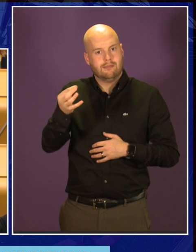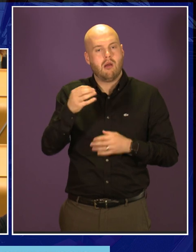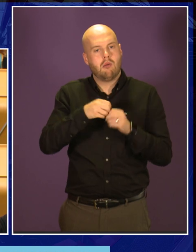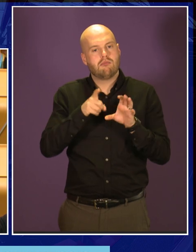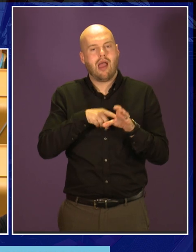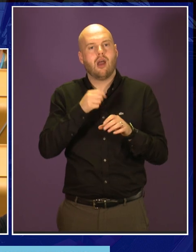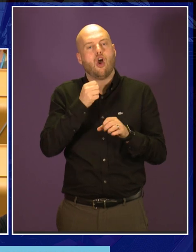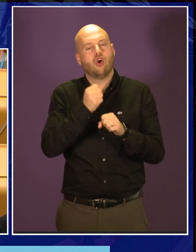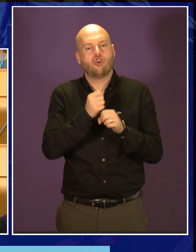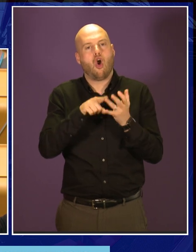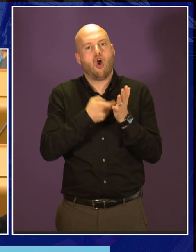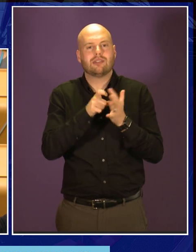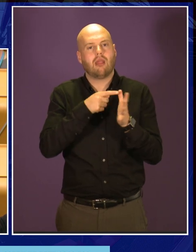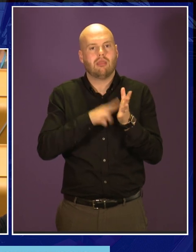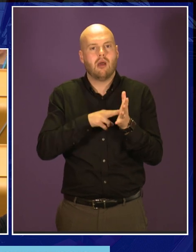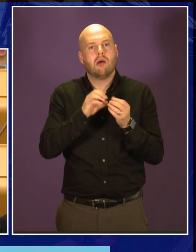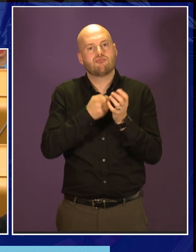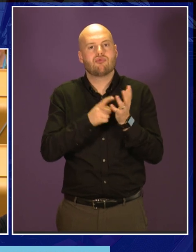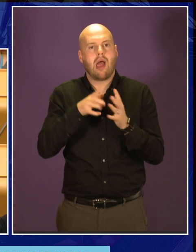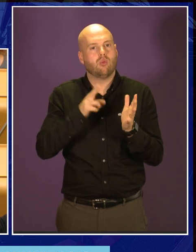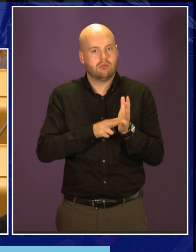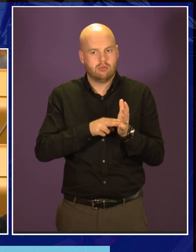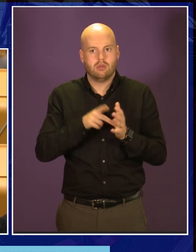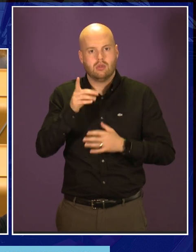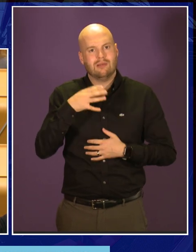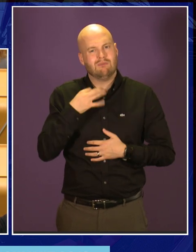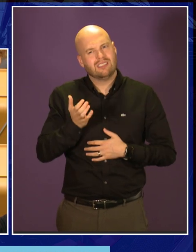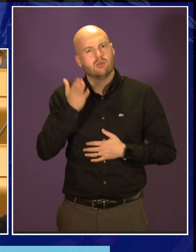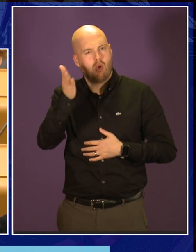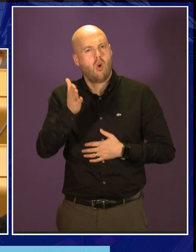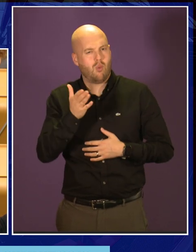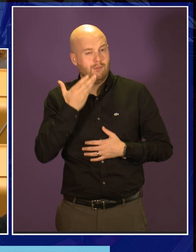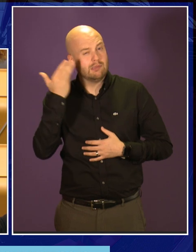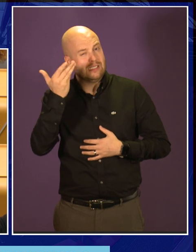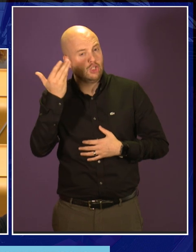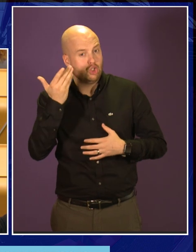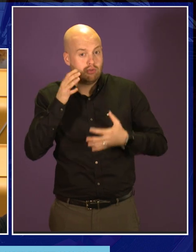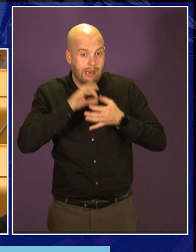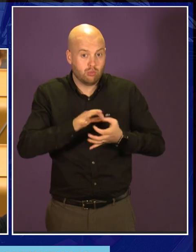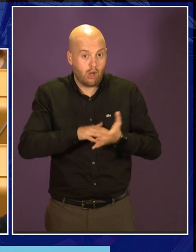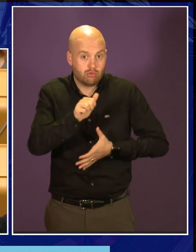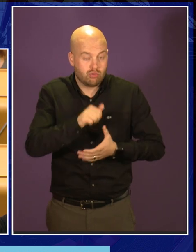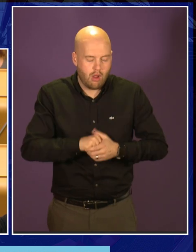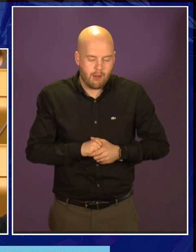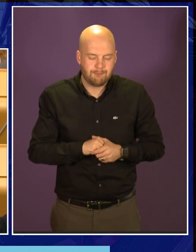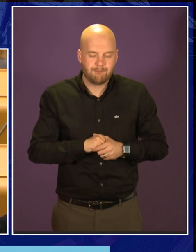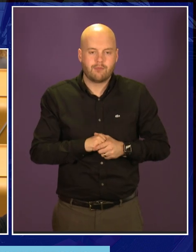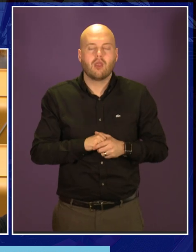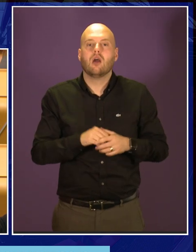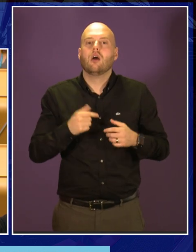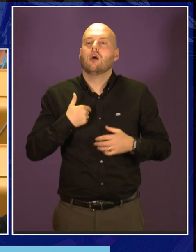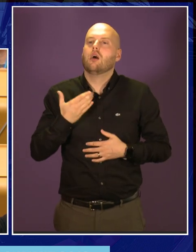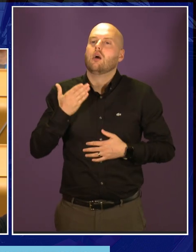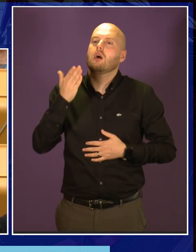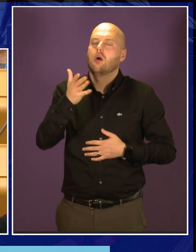Brown and John Kofua, in March to give a speech on culture in general as a means of really resolving